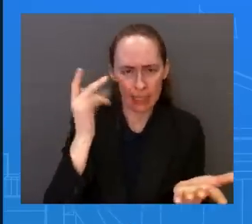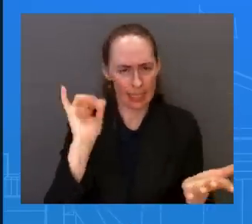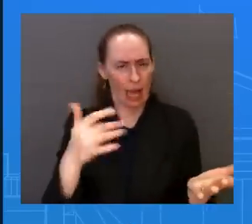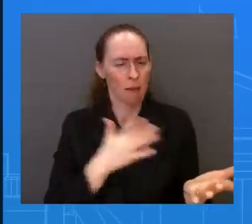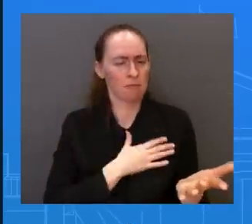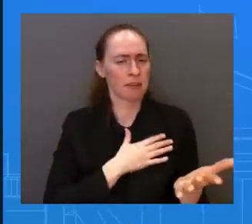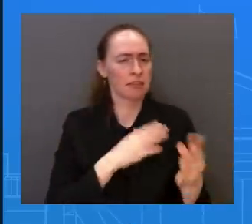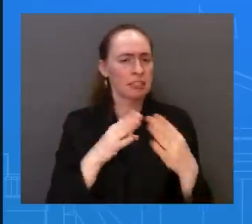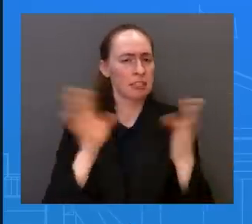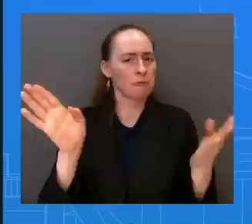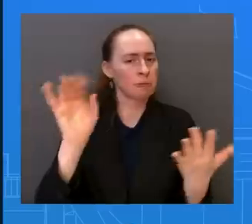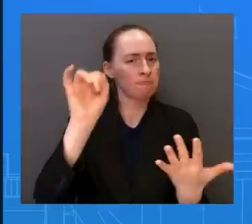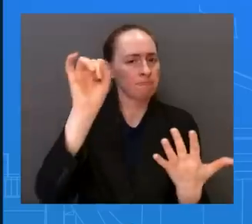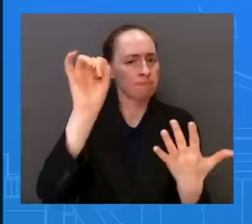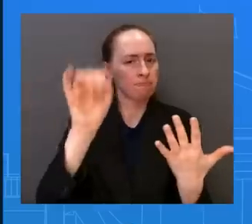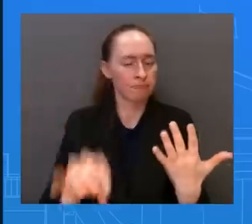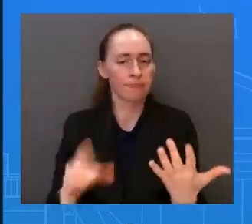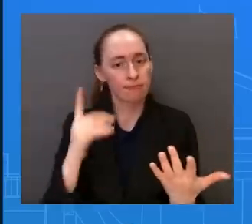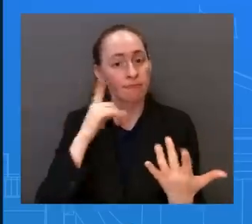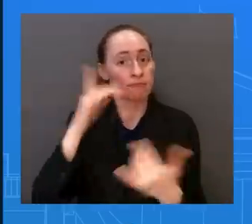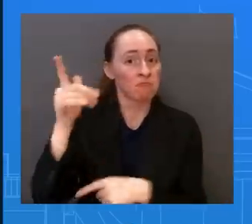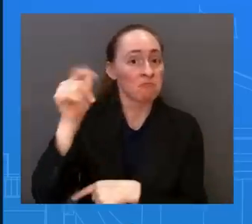happy to take a couple of questions.